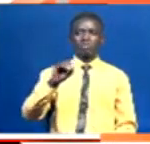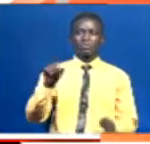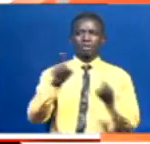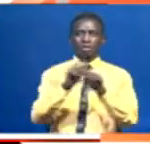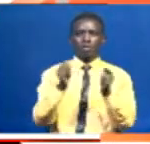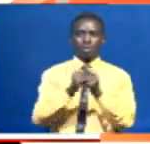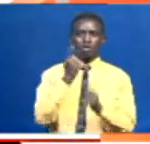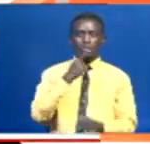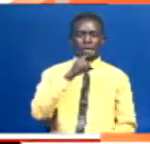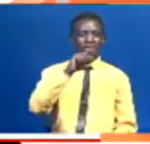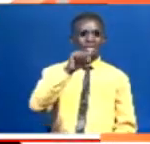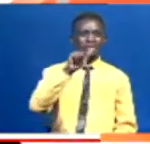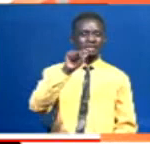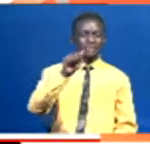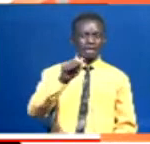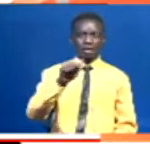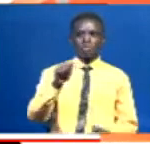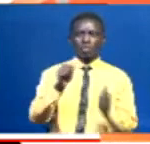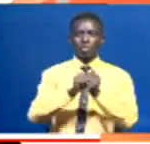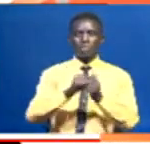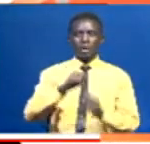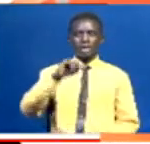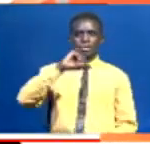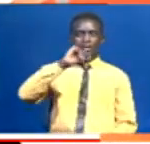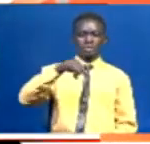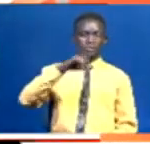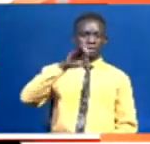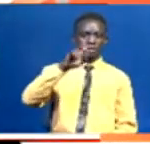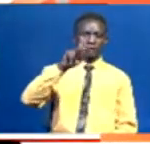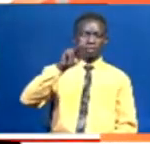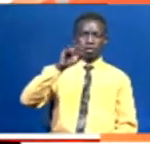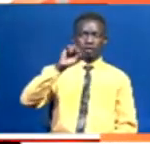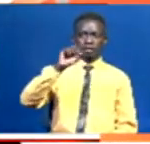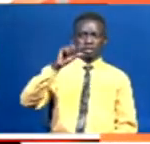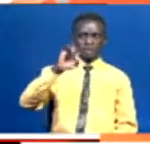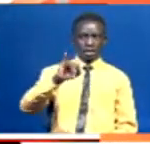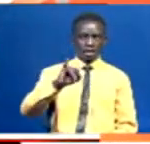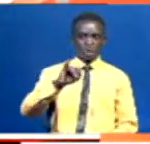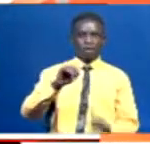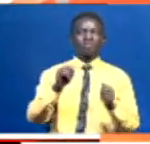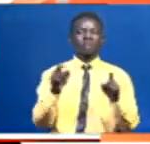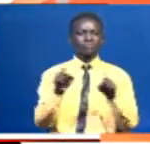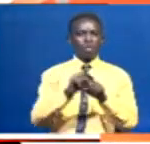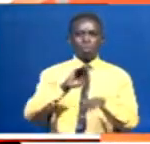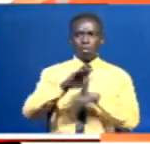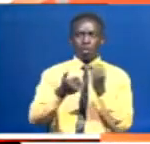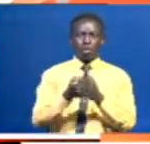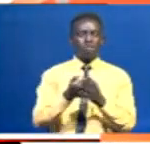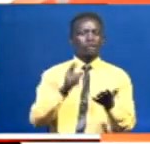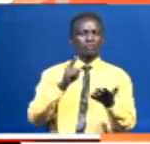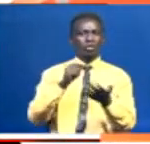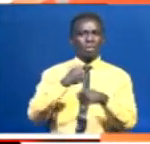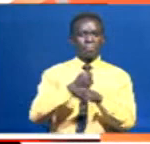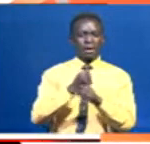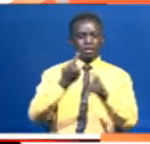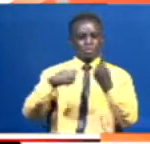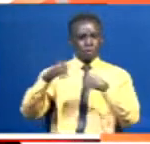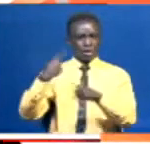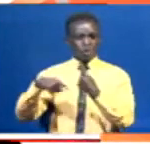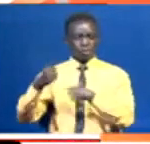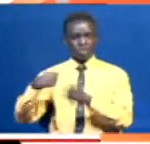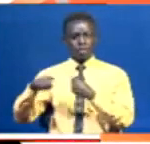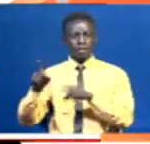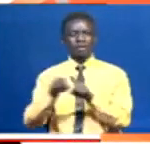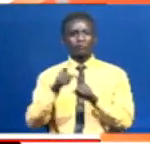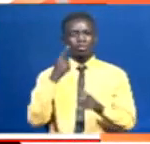and Gladys Jepkemboi produced outstanding performances on day one of the AK track and field weekend meet held